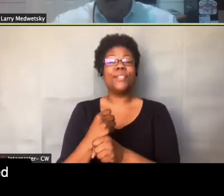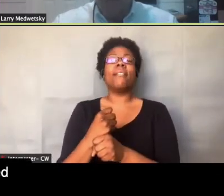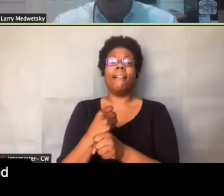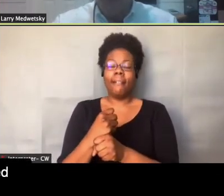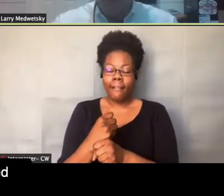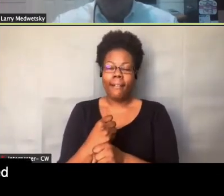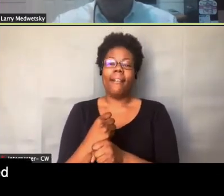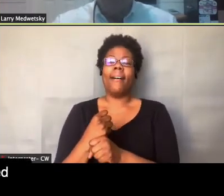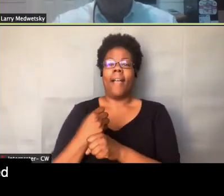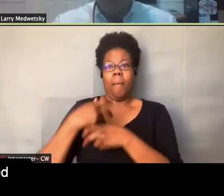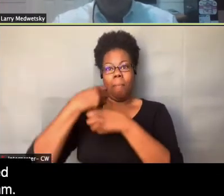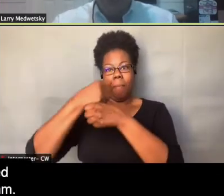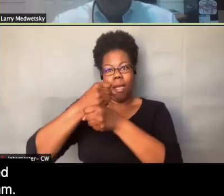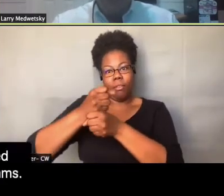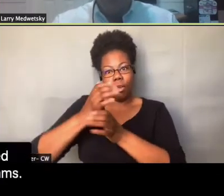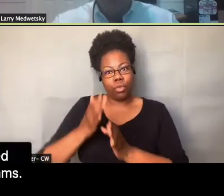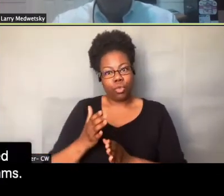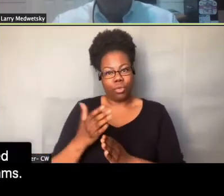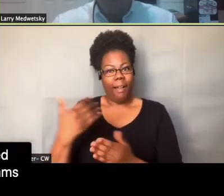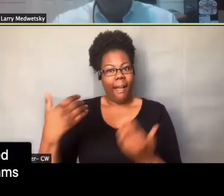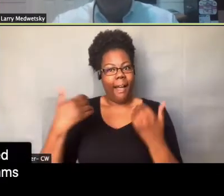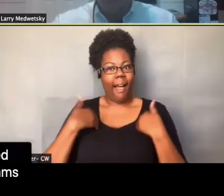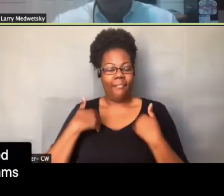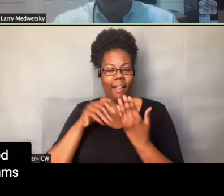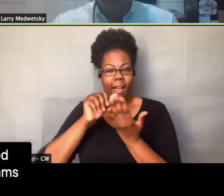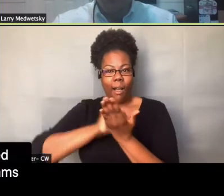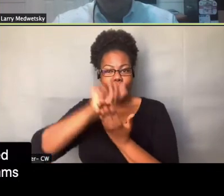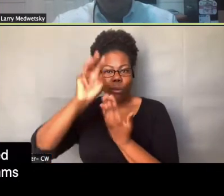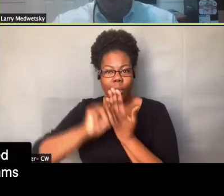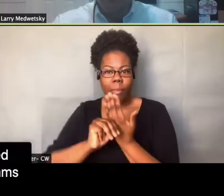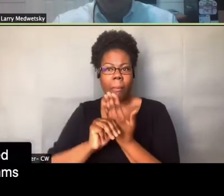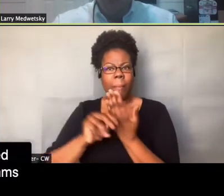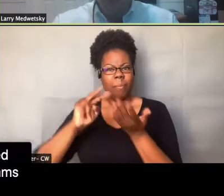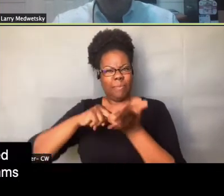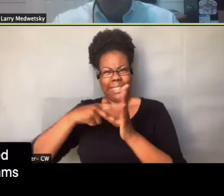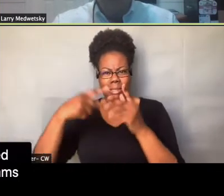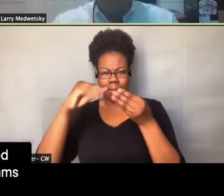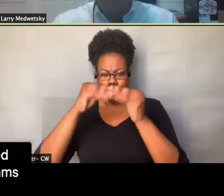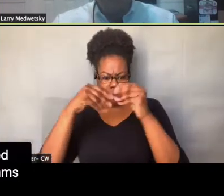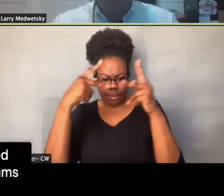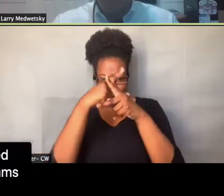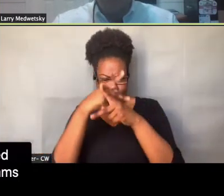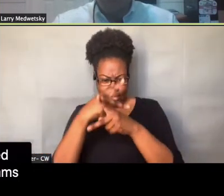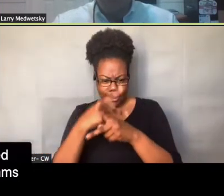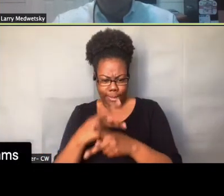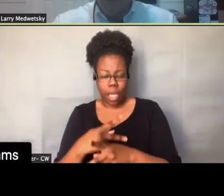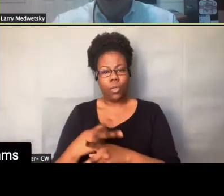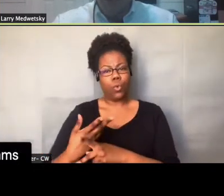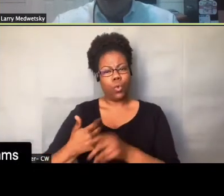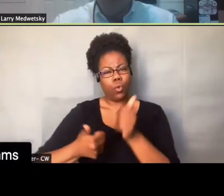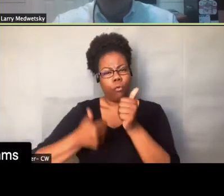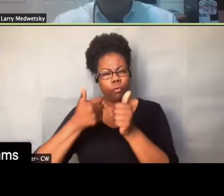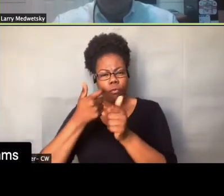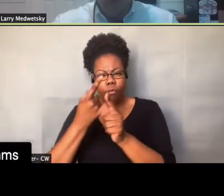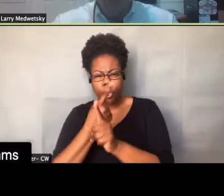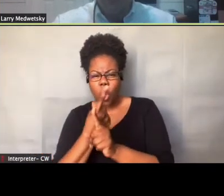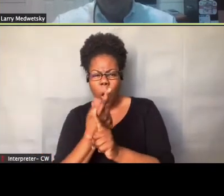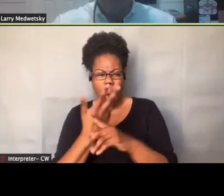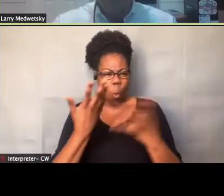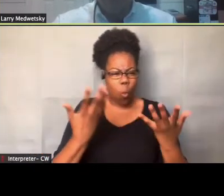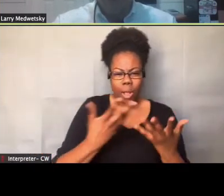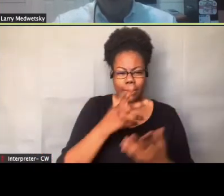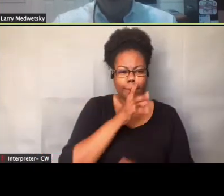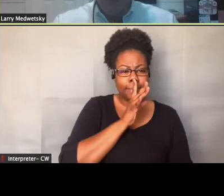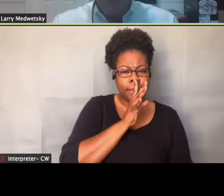means software programs that enable hearing aids to determine what is speech and what is